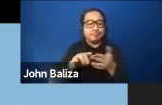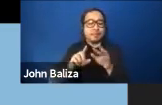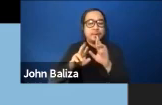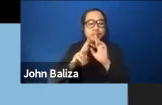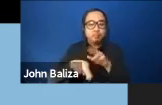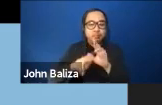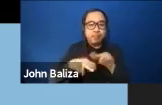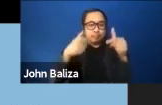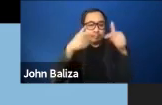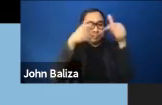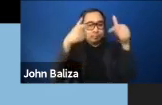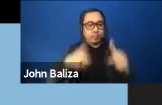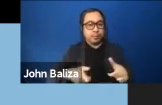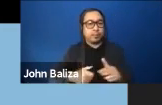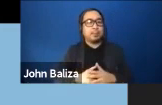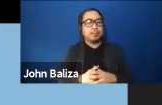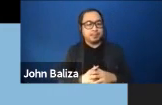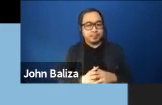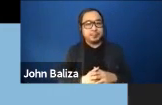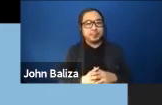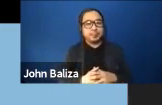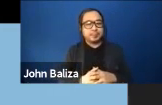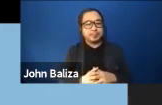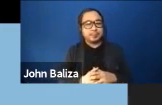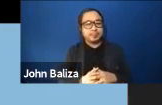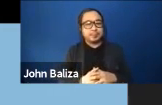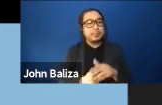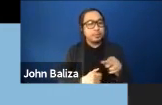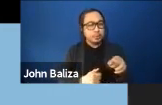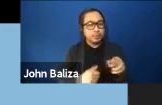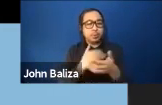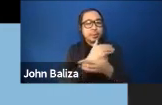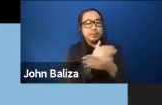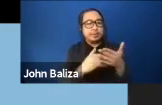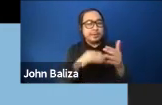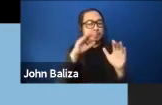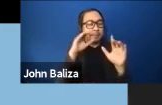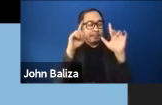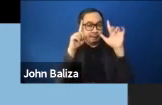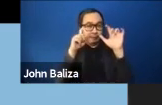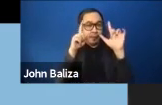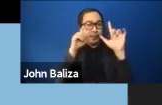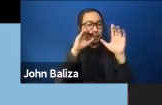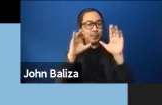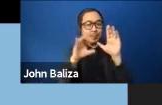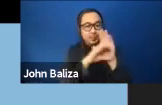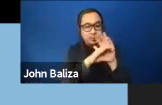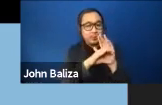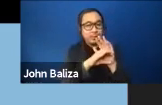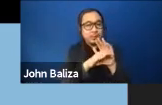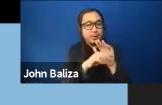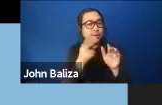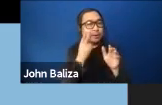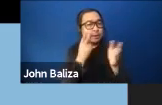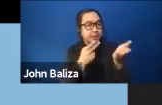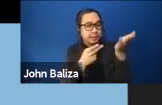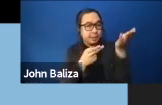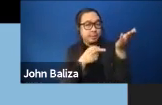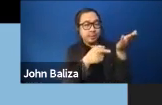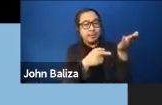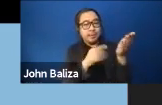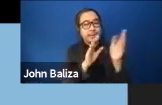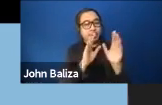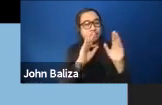So here as in picture, we have the above on the left is the picture of a